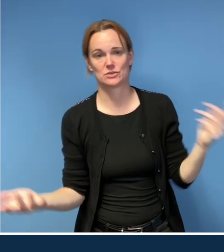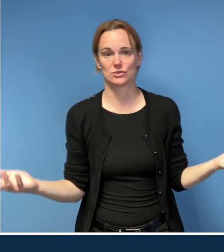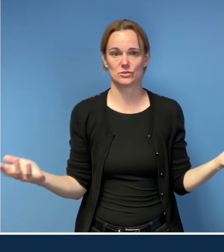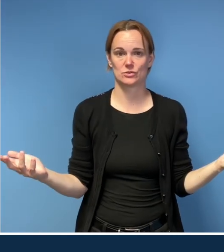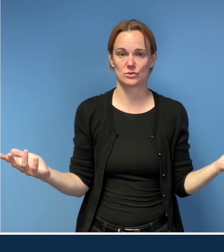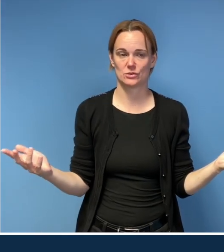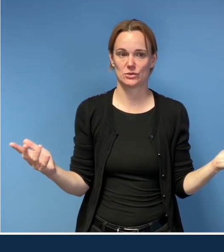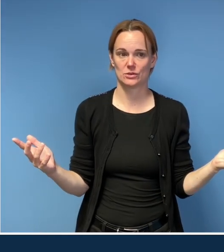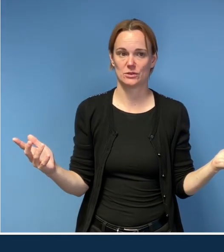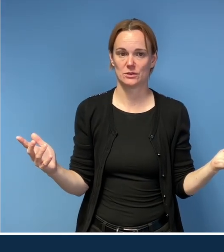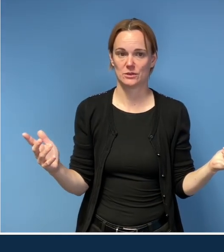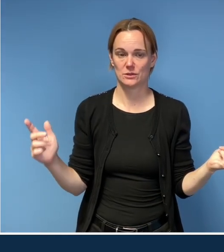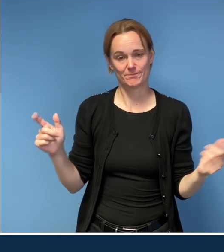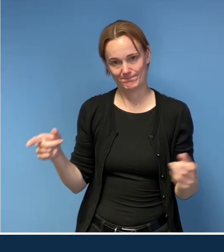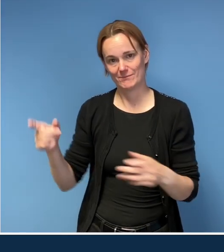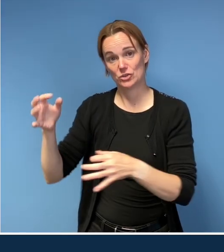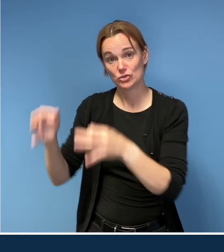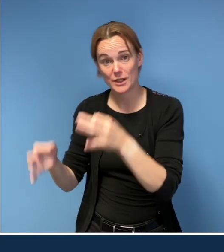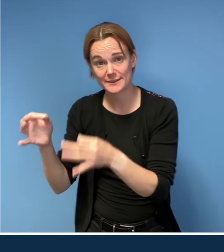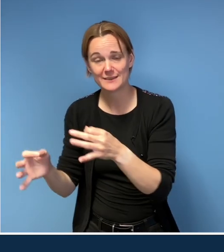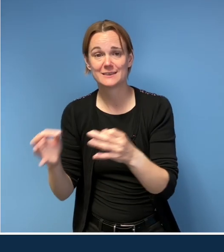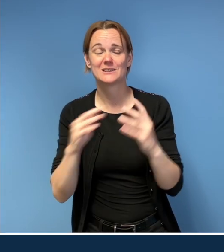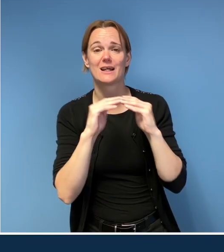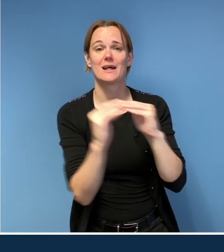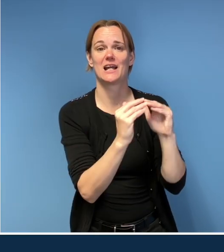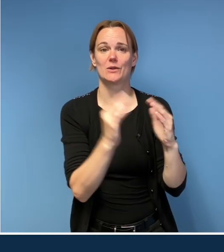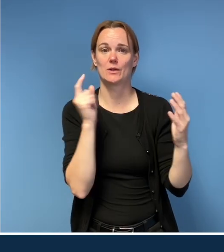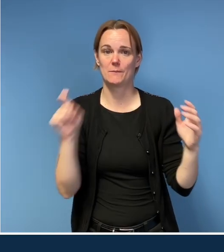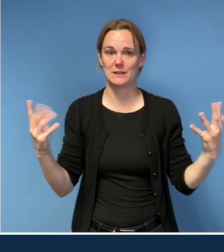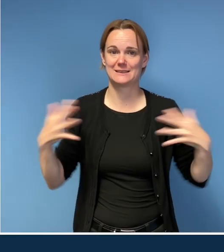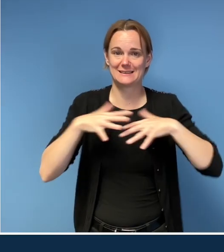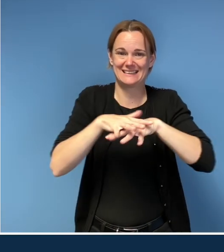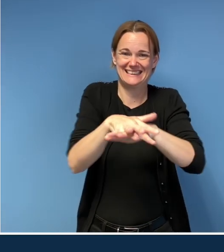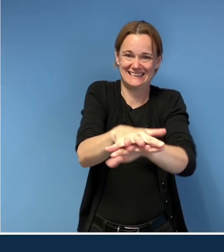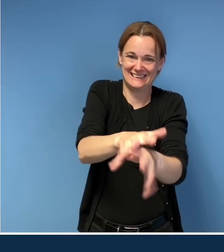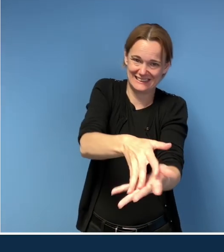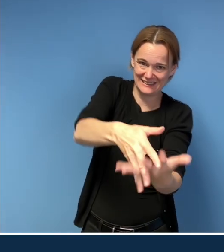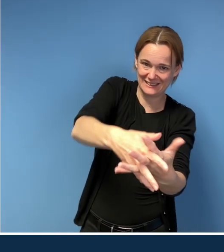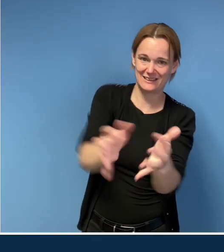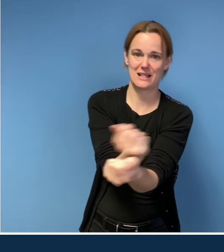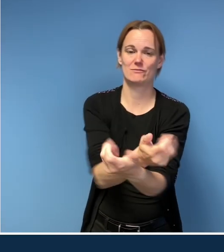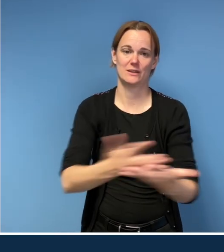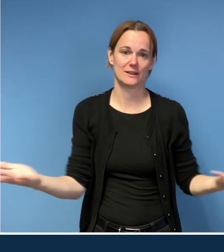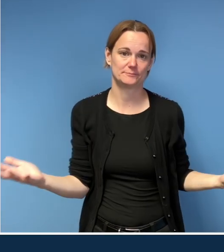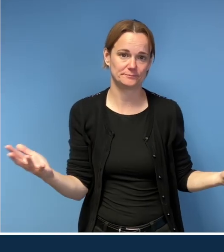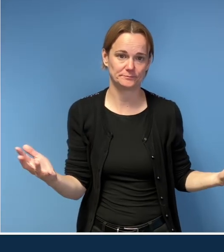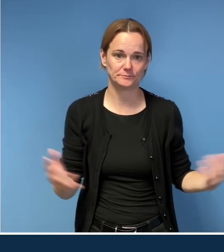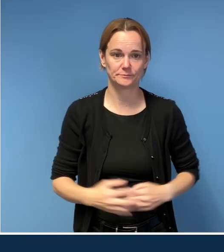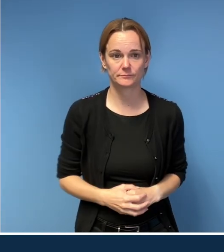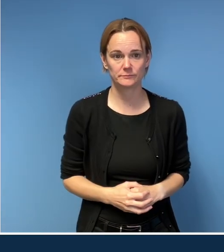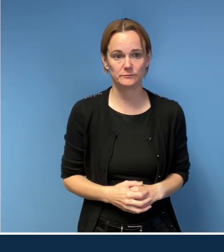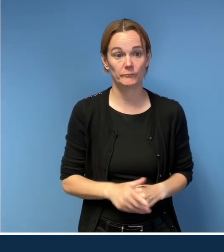going to embed that justice and that equity into everything we're doing. Making sure that we consider